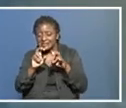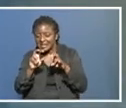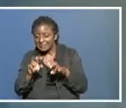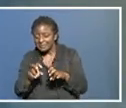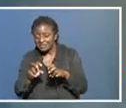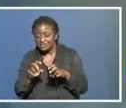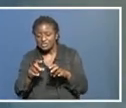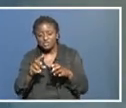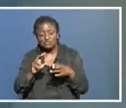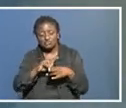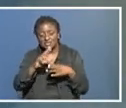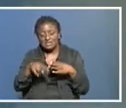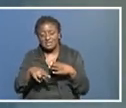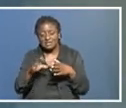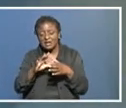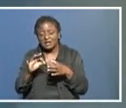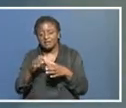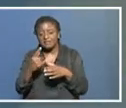of the